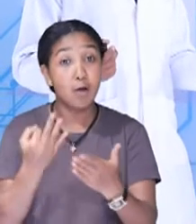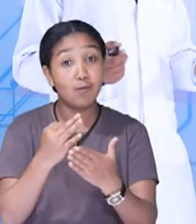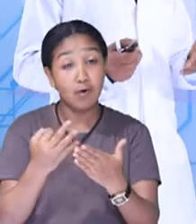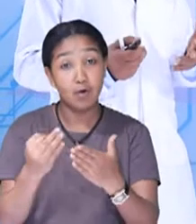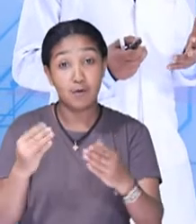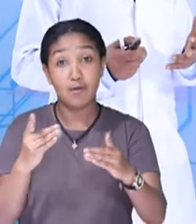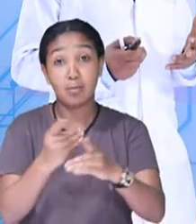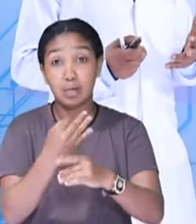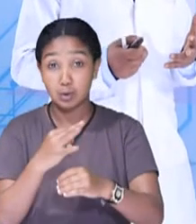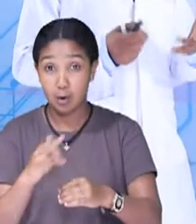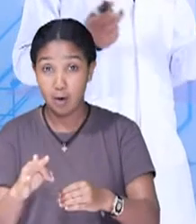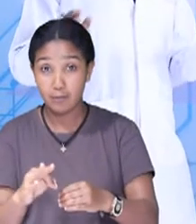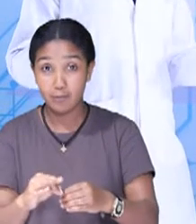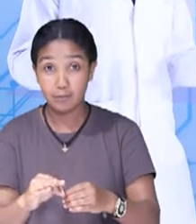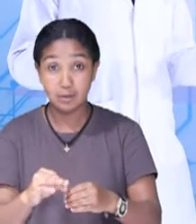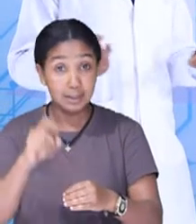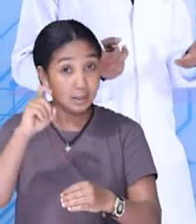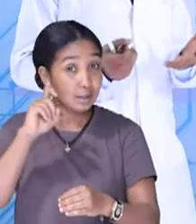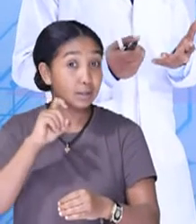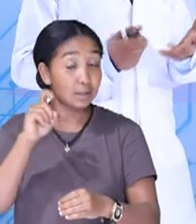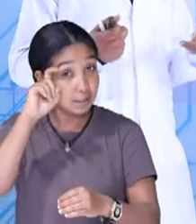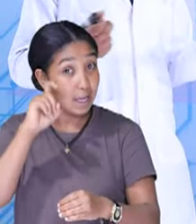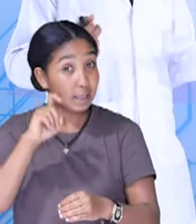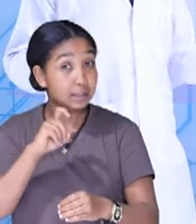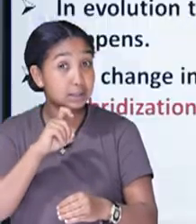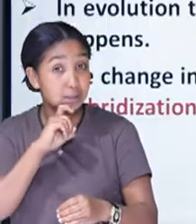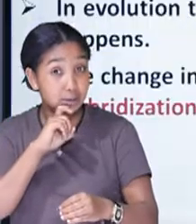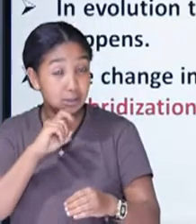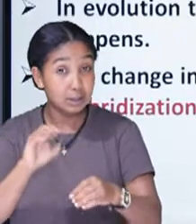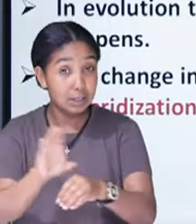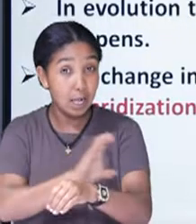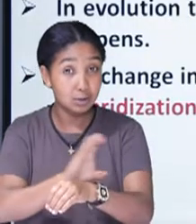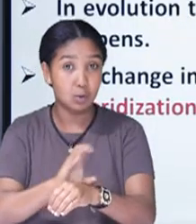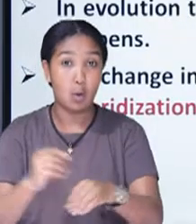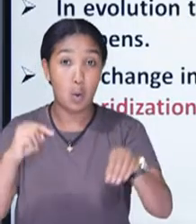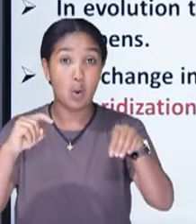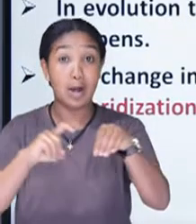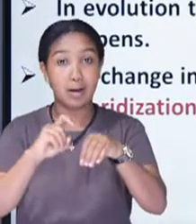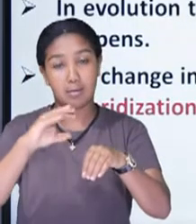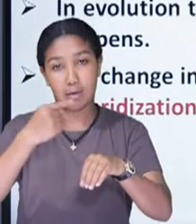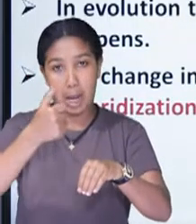formation of sex cells or gamete cells.